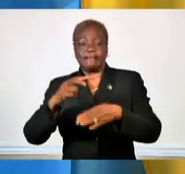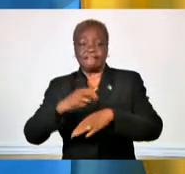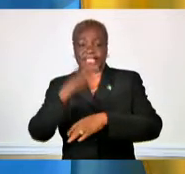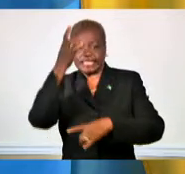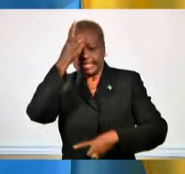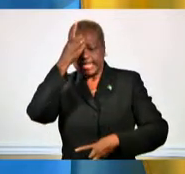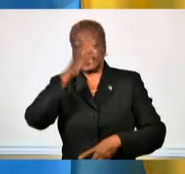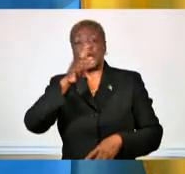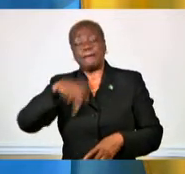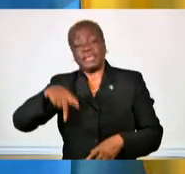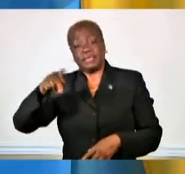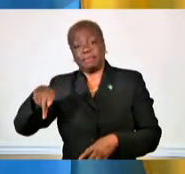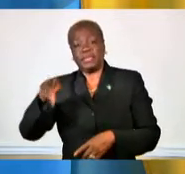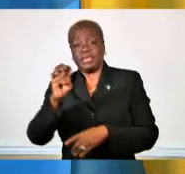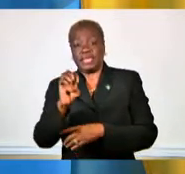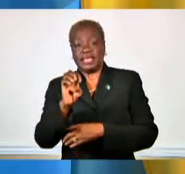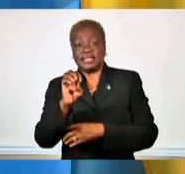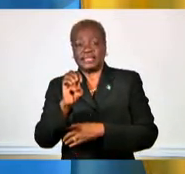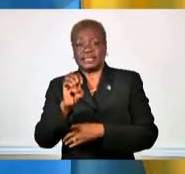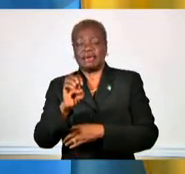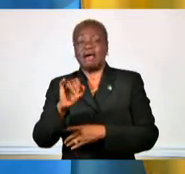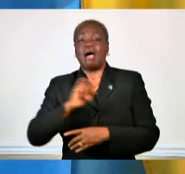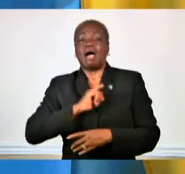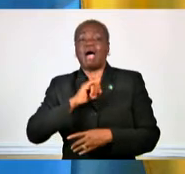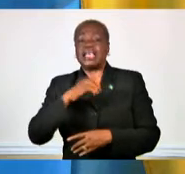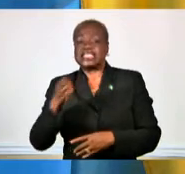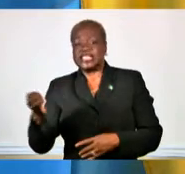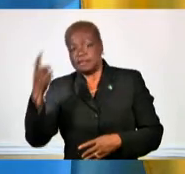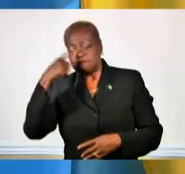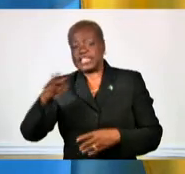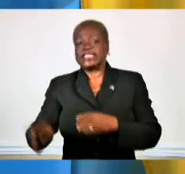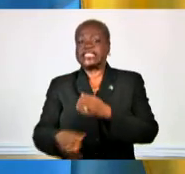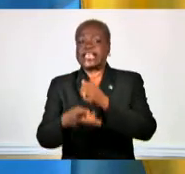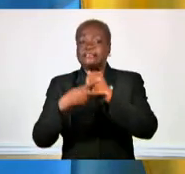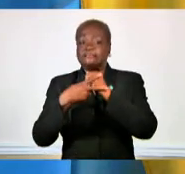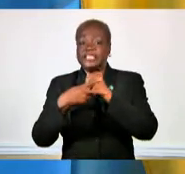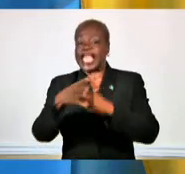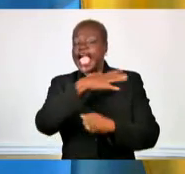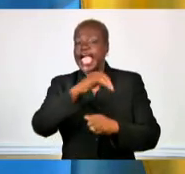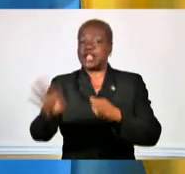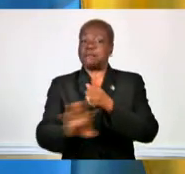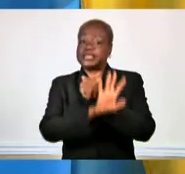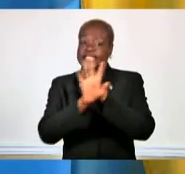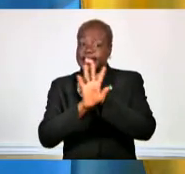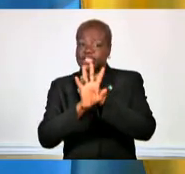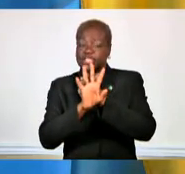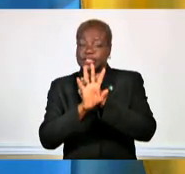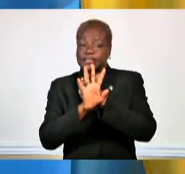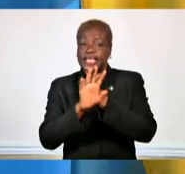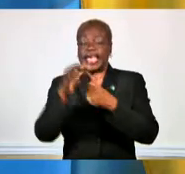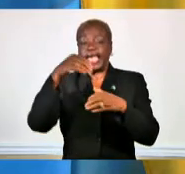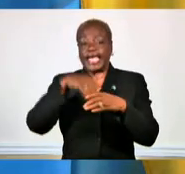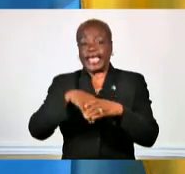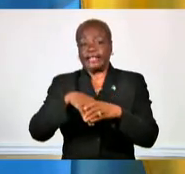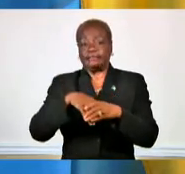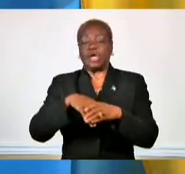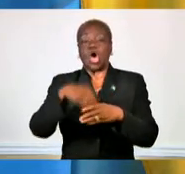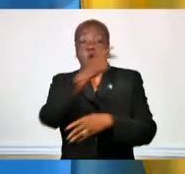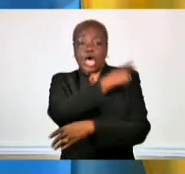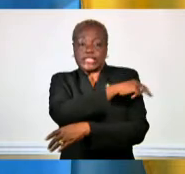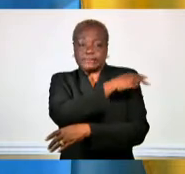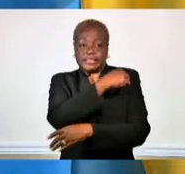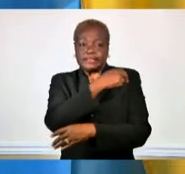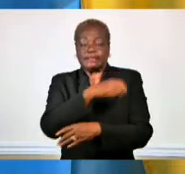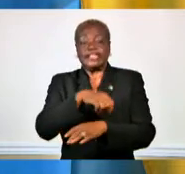PPEs are essential for safety and protection, primarily in acute hospital